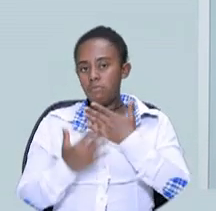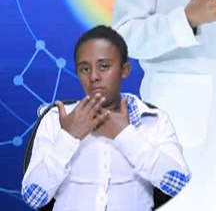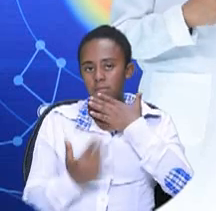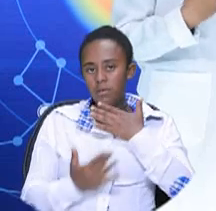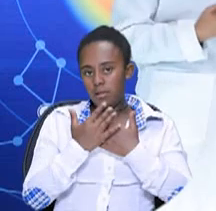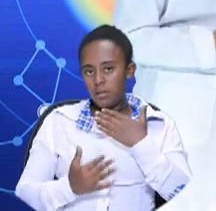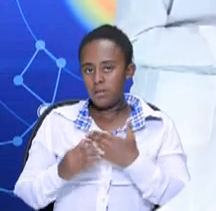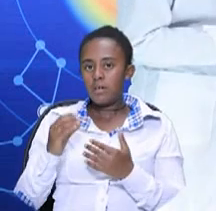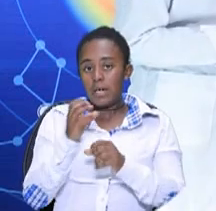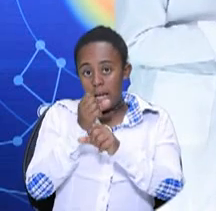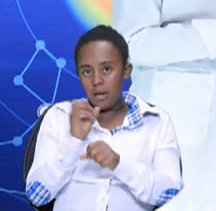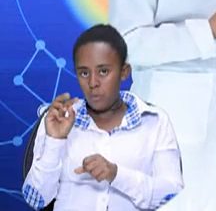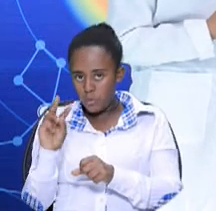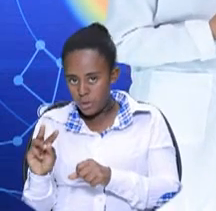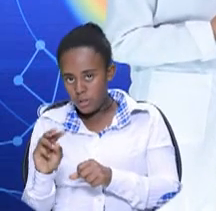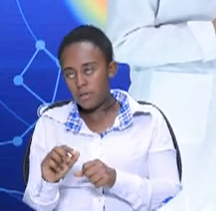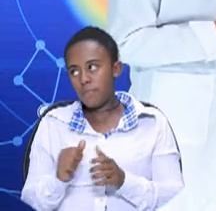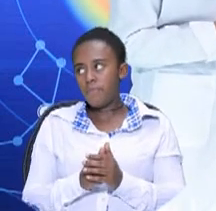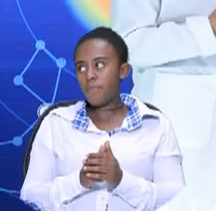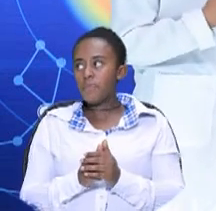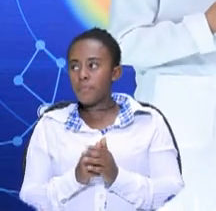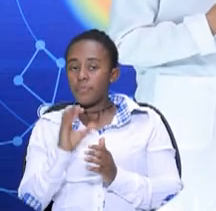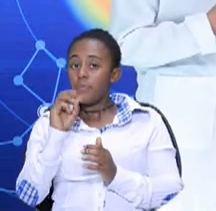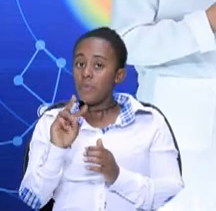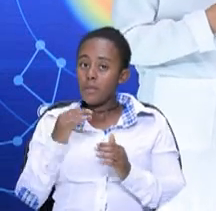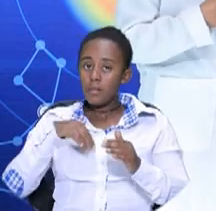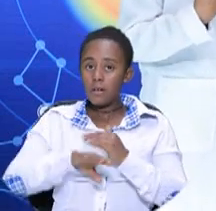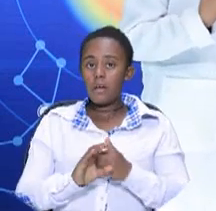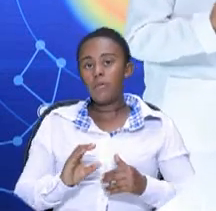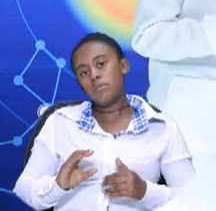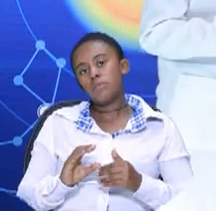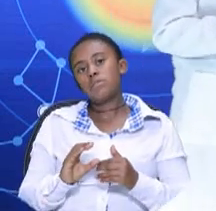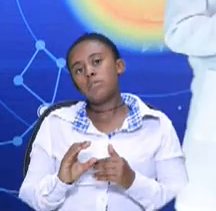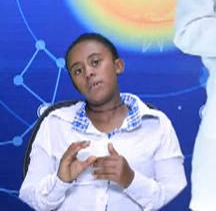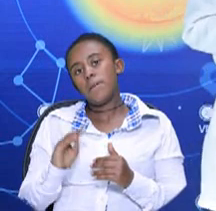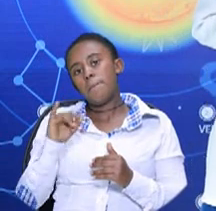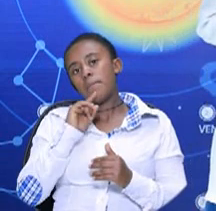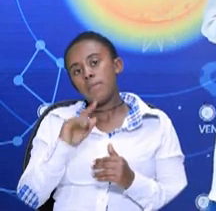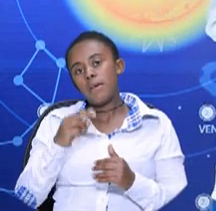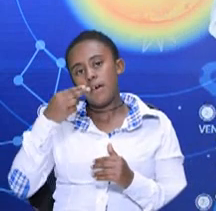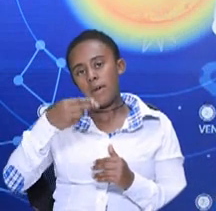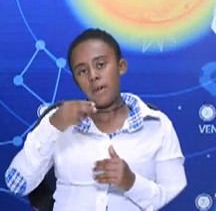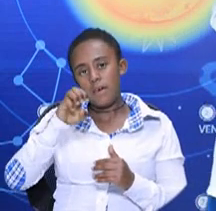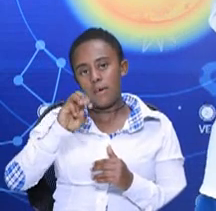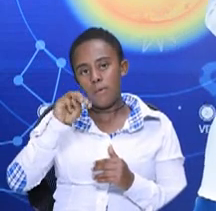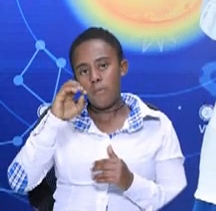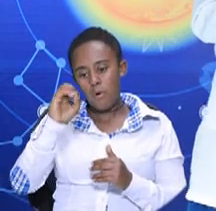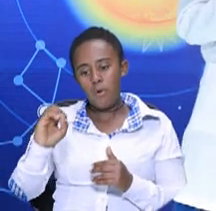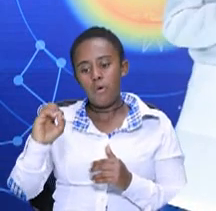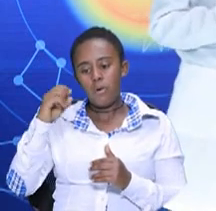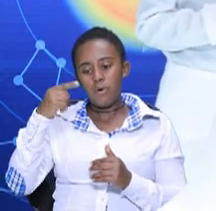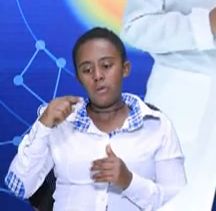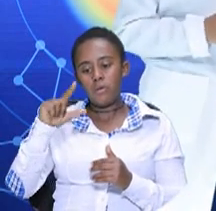oxygen, we have to know that the oxygen in our body is carried by hemoglobin, which is